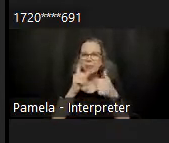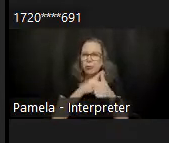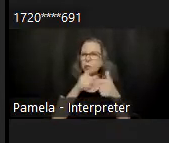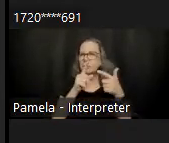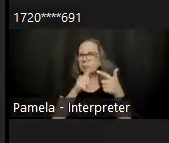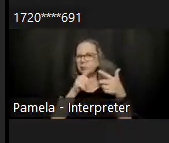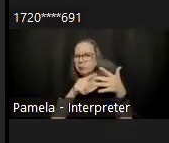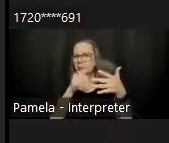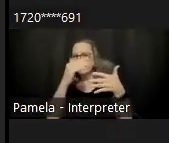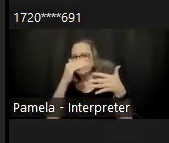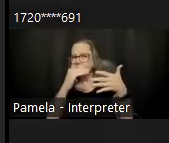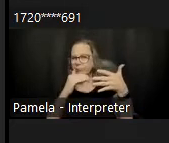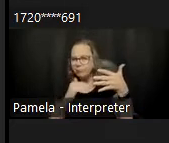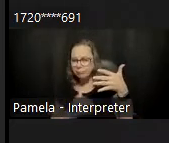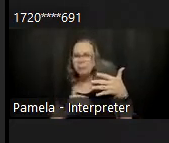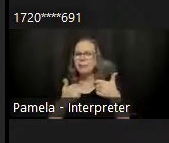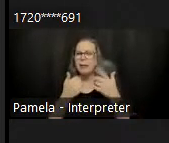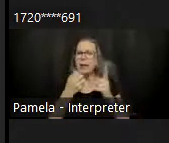that roadmap is all about.